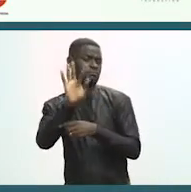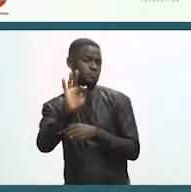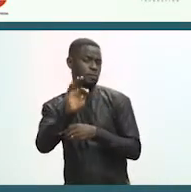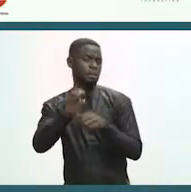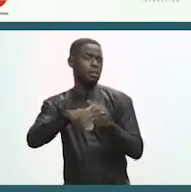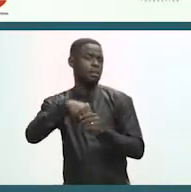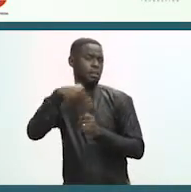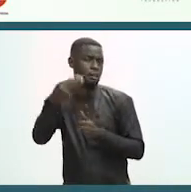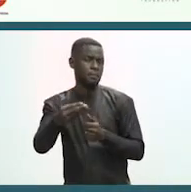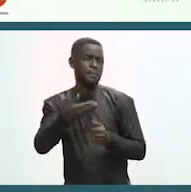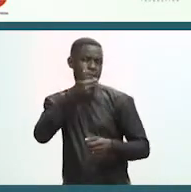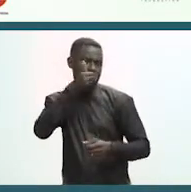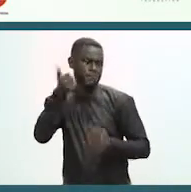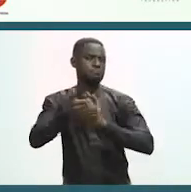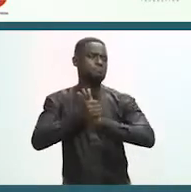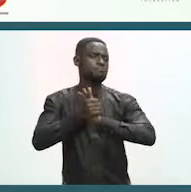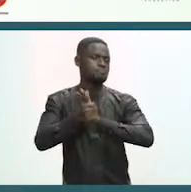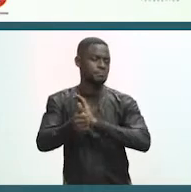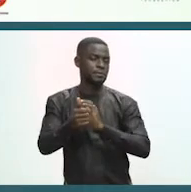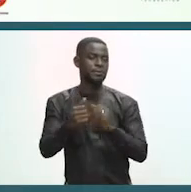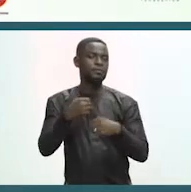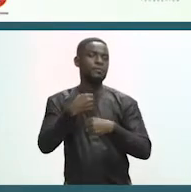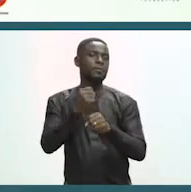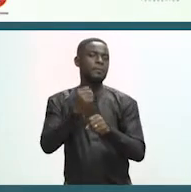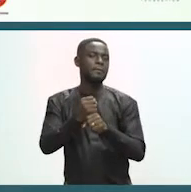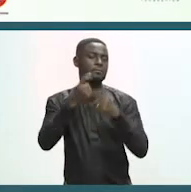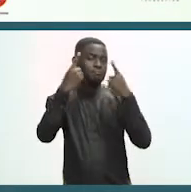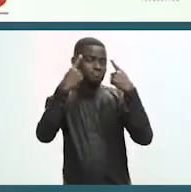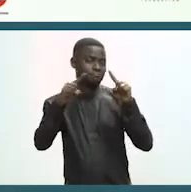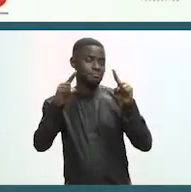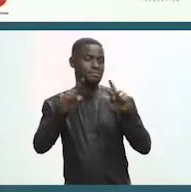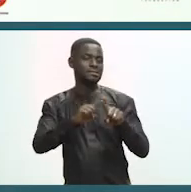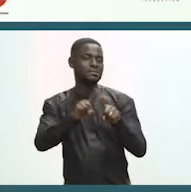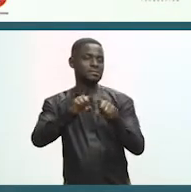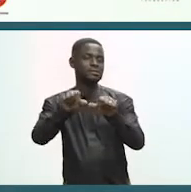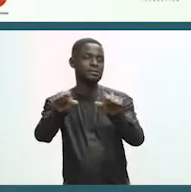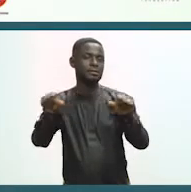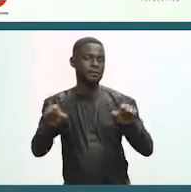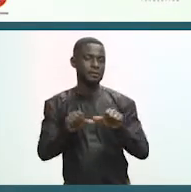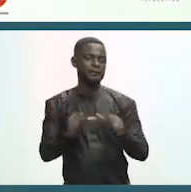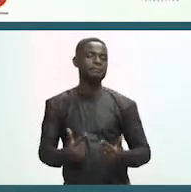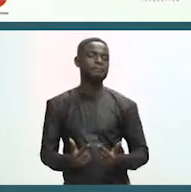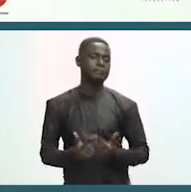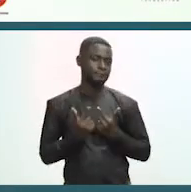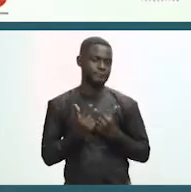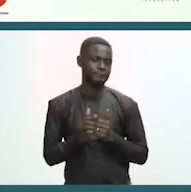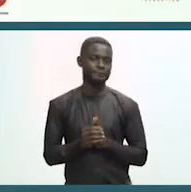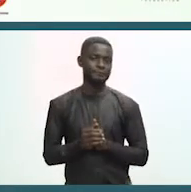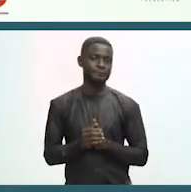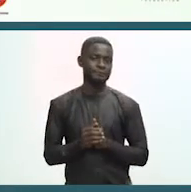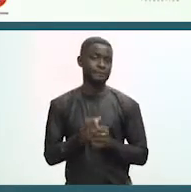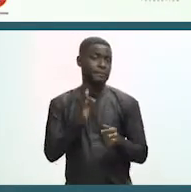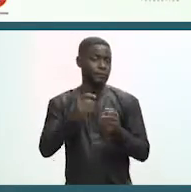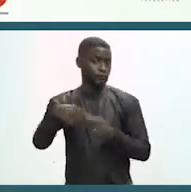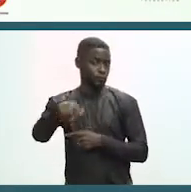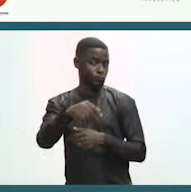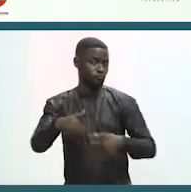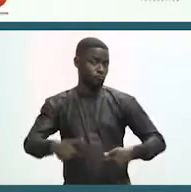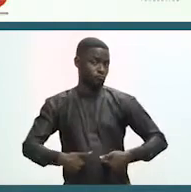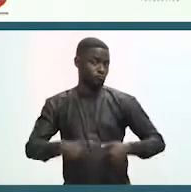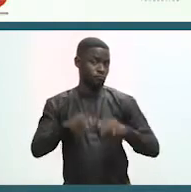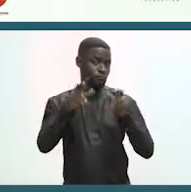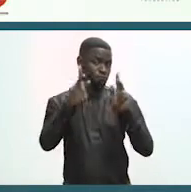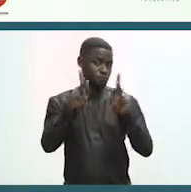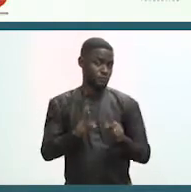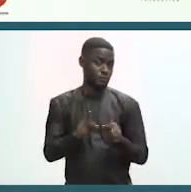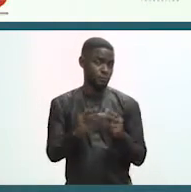out better equipped to make progress in various areas of their lives. If you're a young person